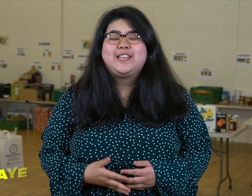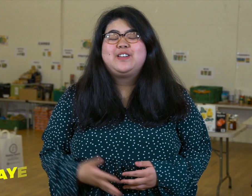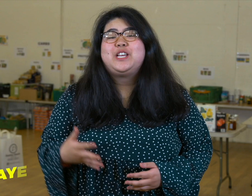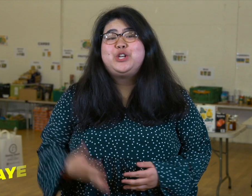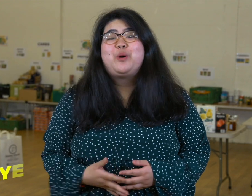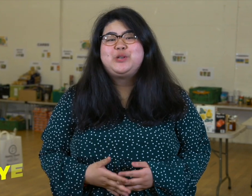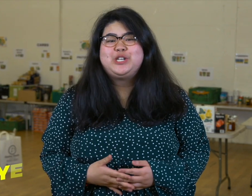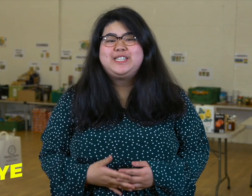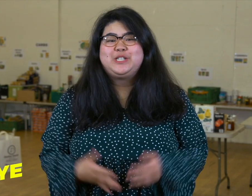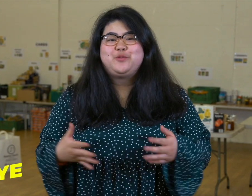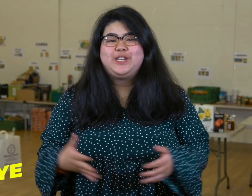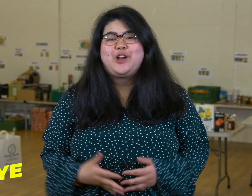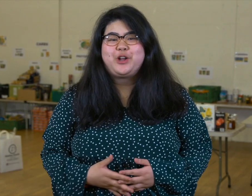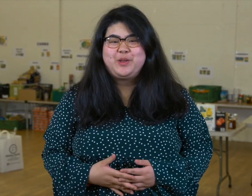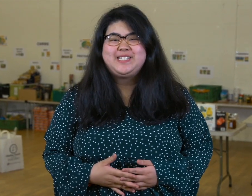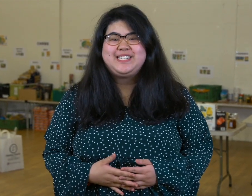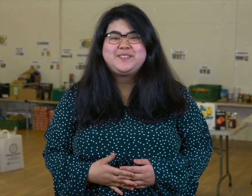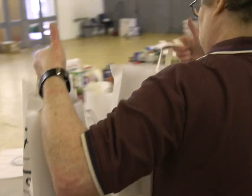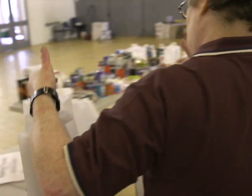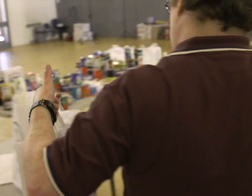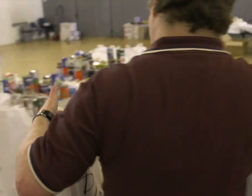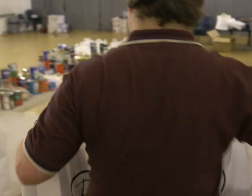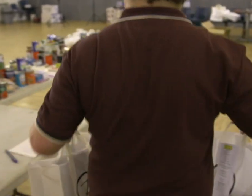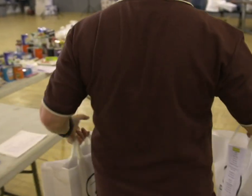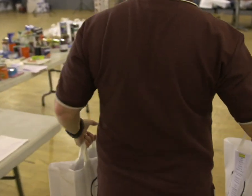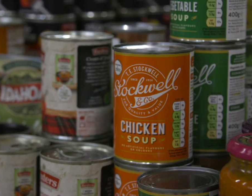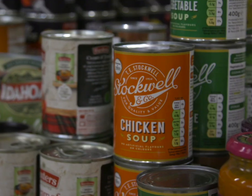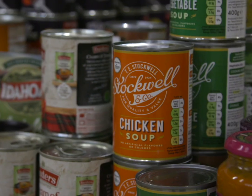Lockdown has given us a new opportunity to reach our communities.